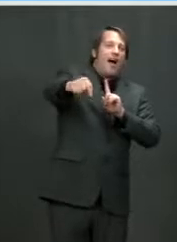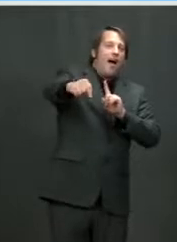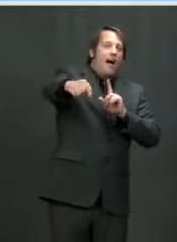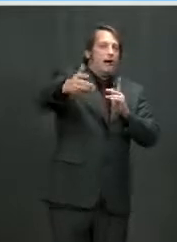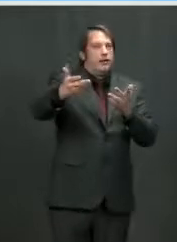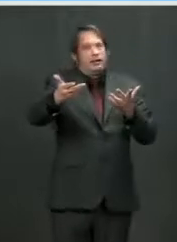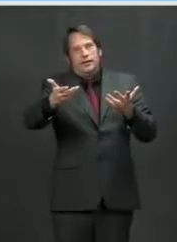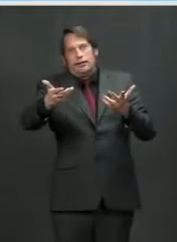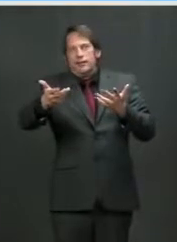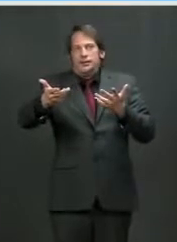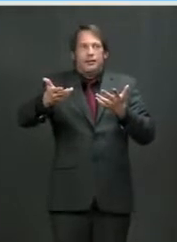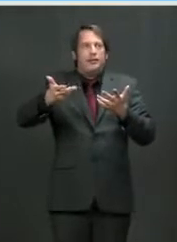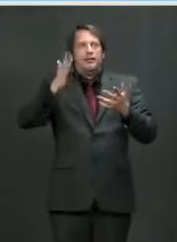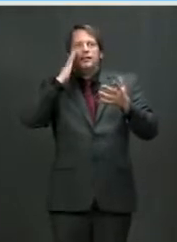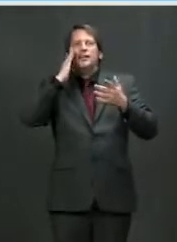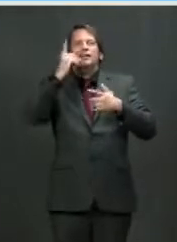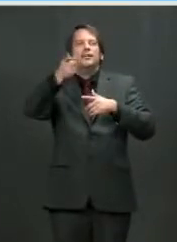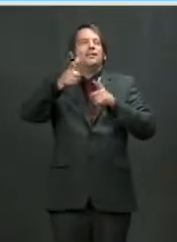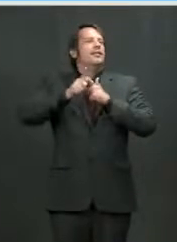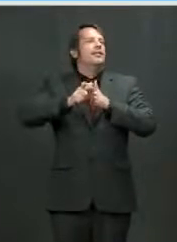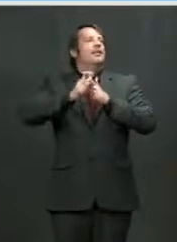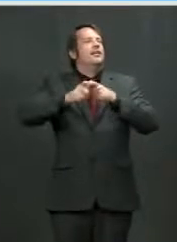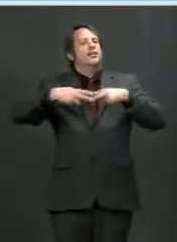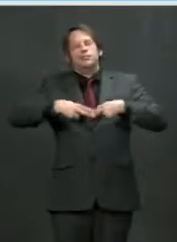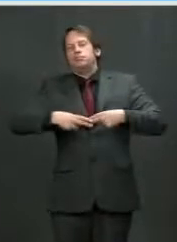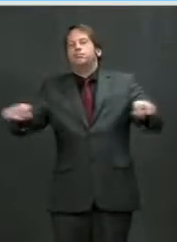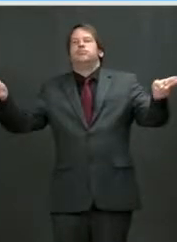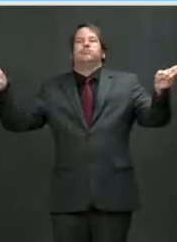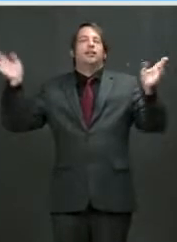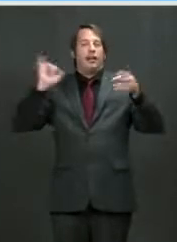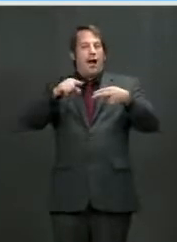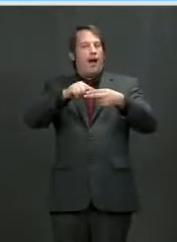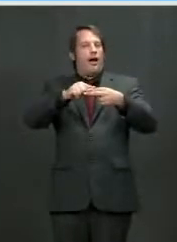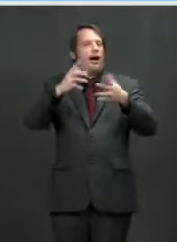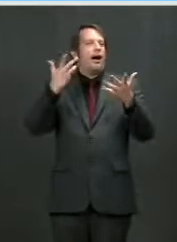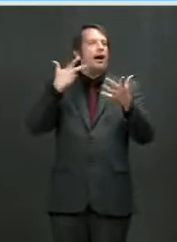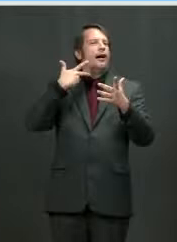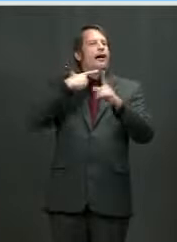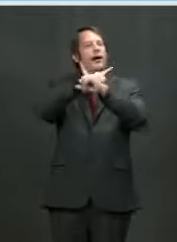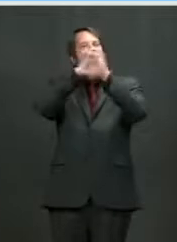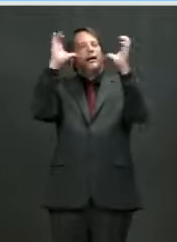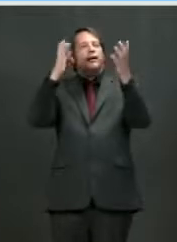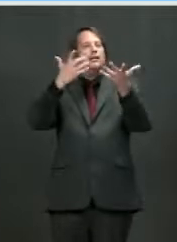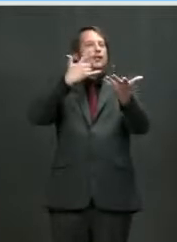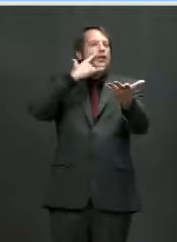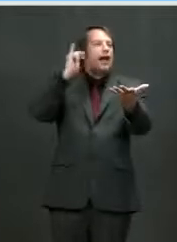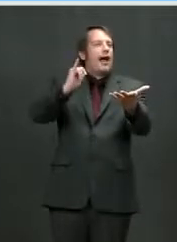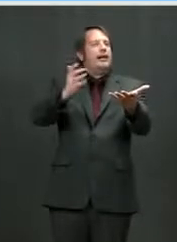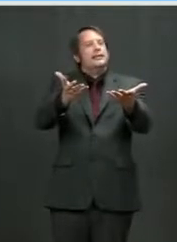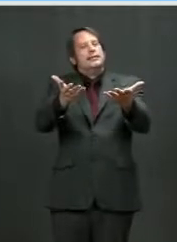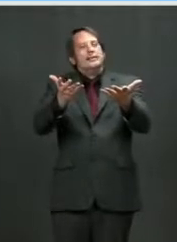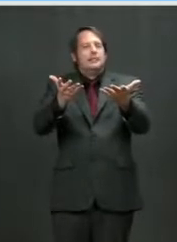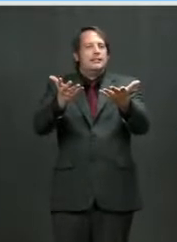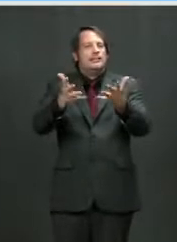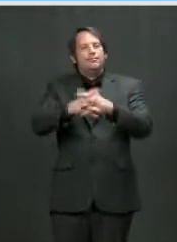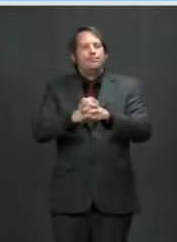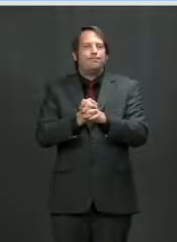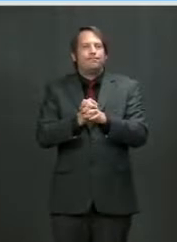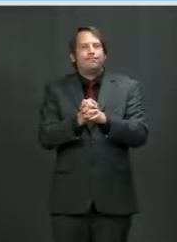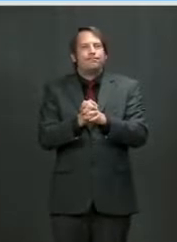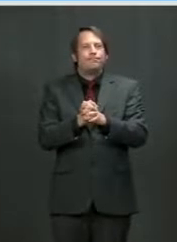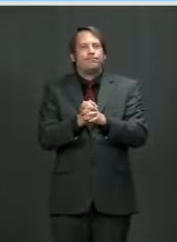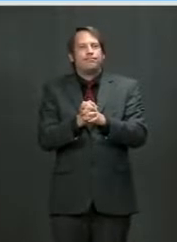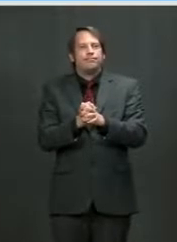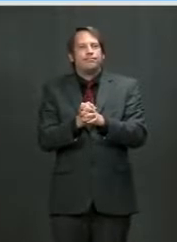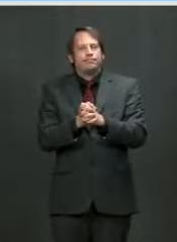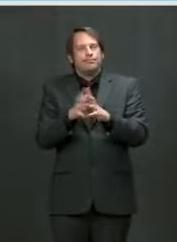we're going to experience. I think Dr. Walensky, I would offer, has been, leading commentary through kind of gradual steps